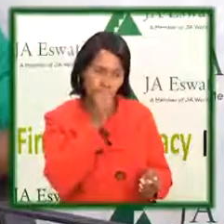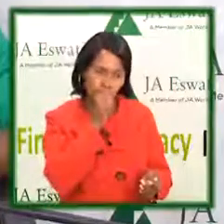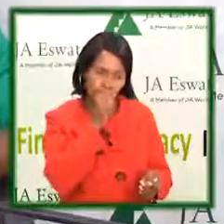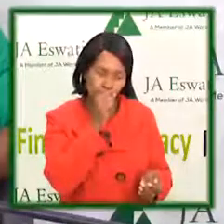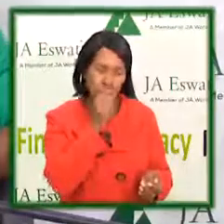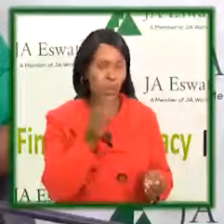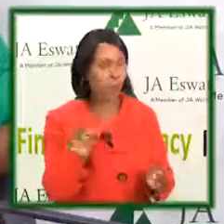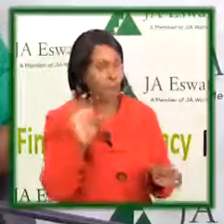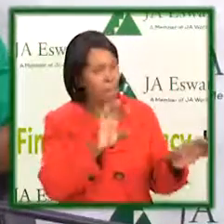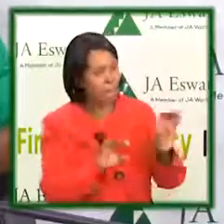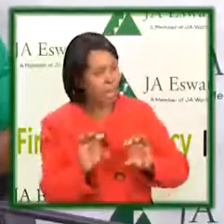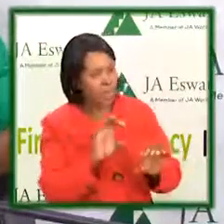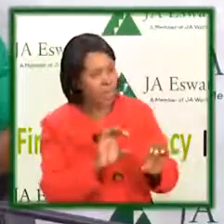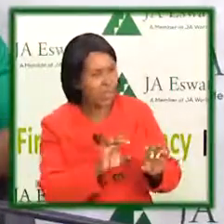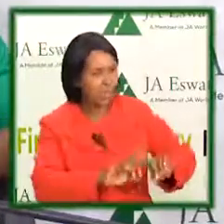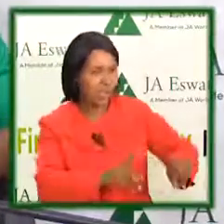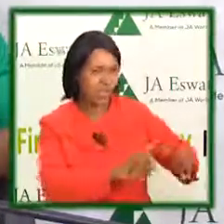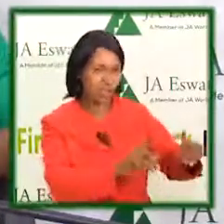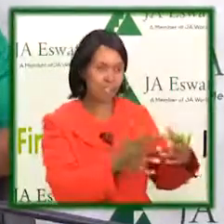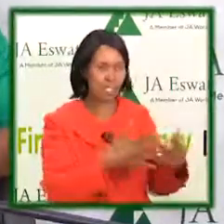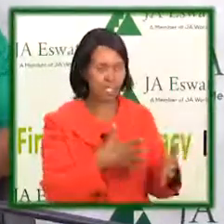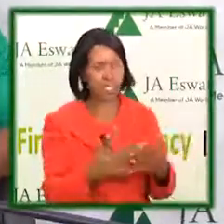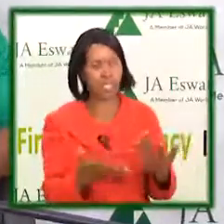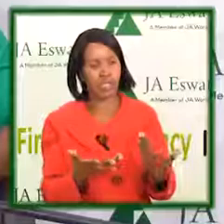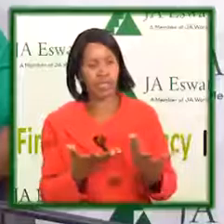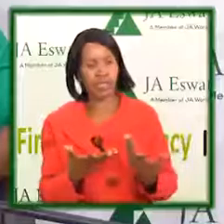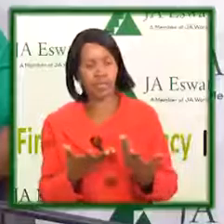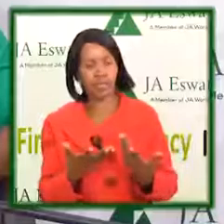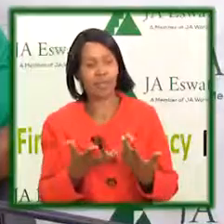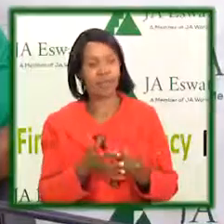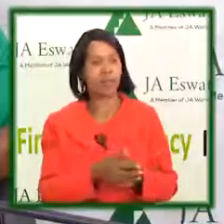you need to make it enticing to the customers.